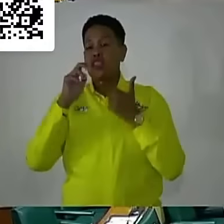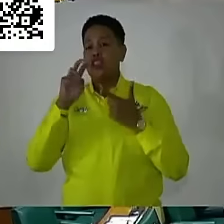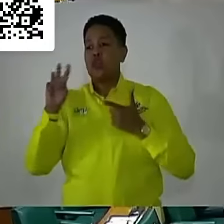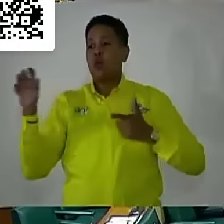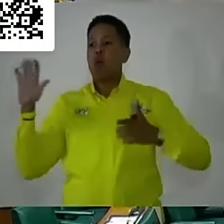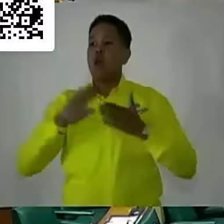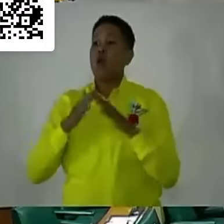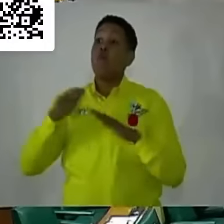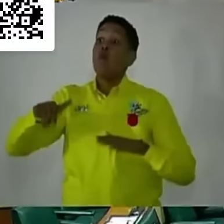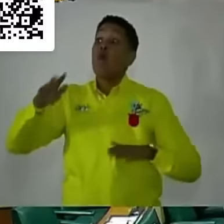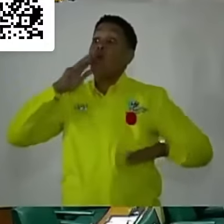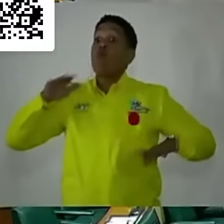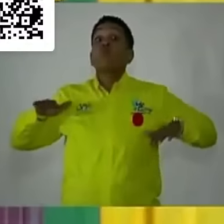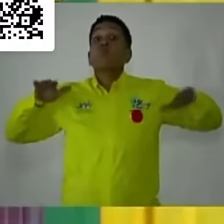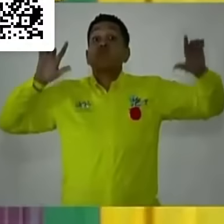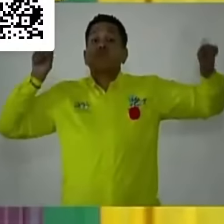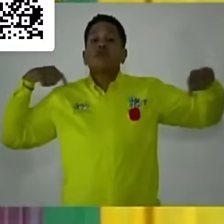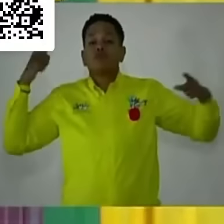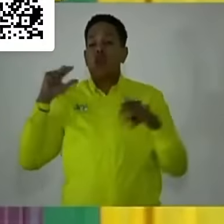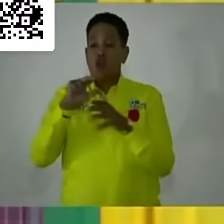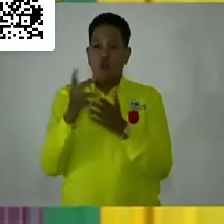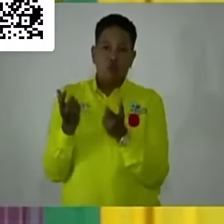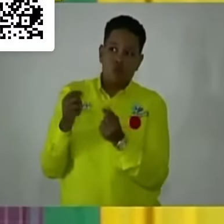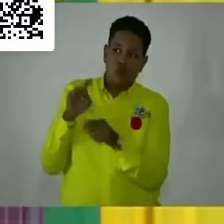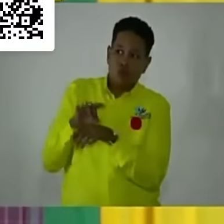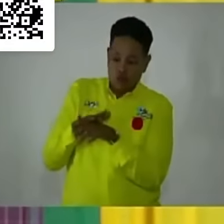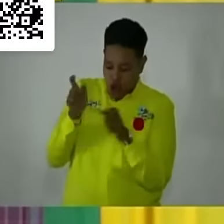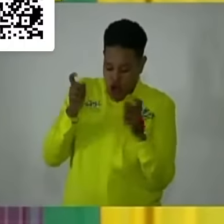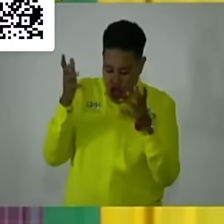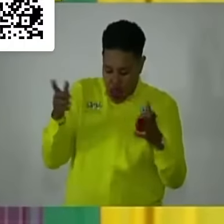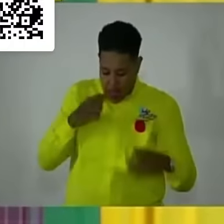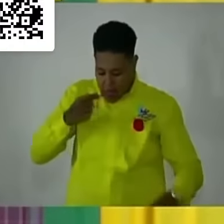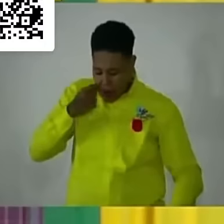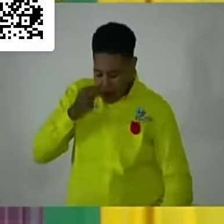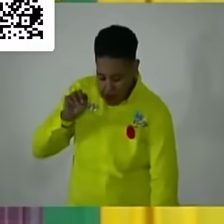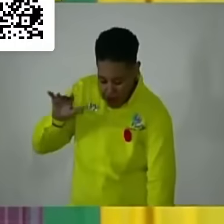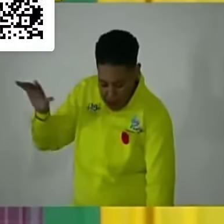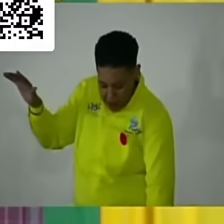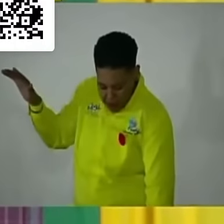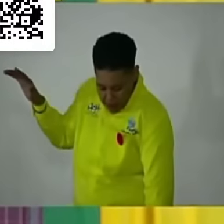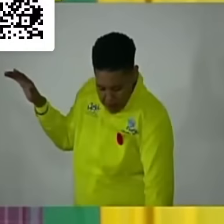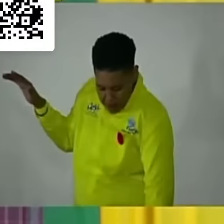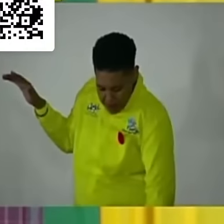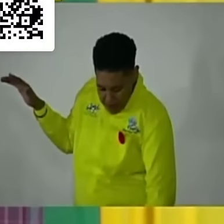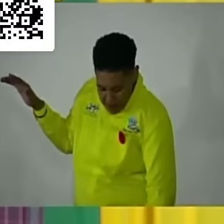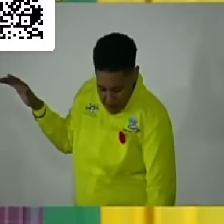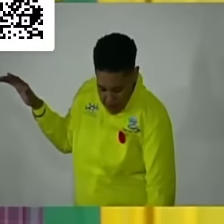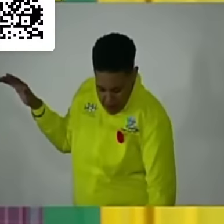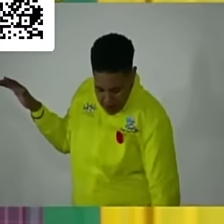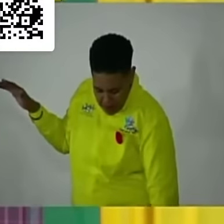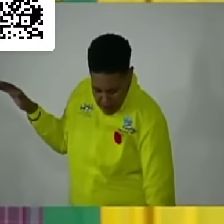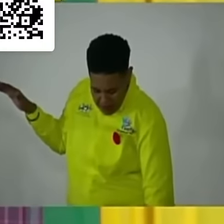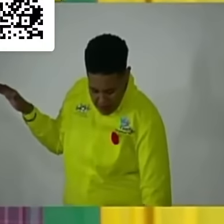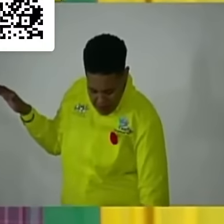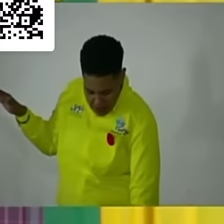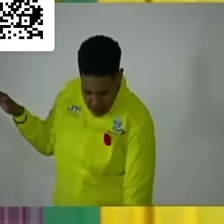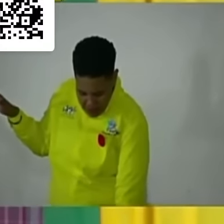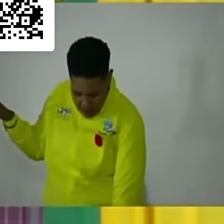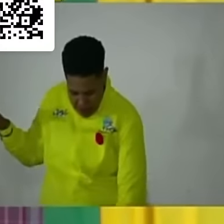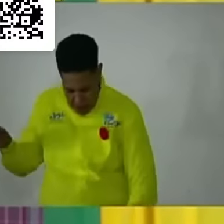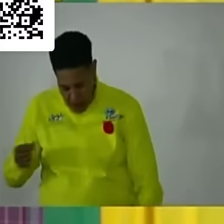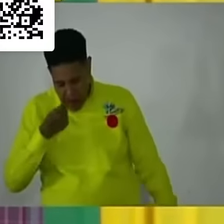by water since the hurricane. There is a stench now in the community. We don't know if it's